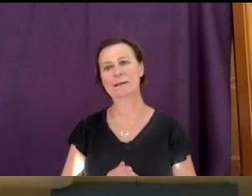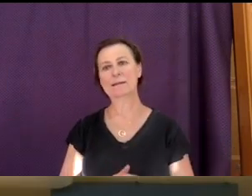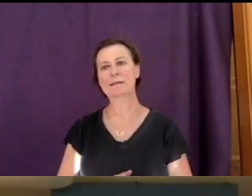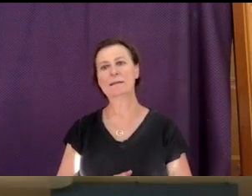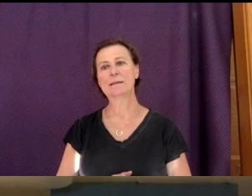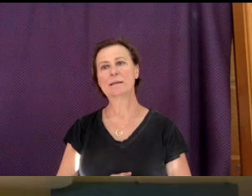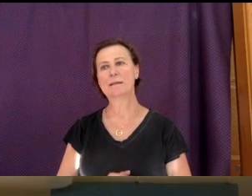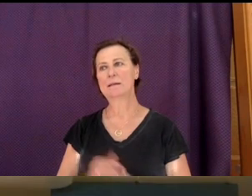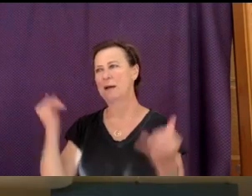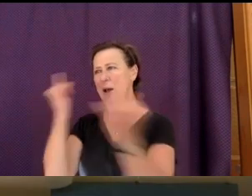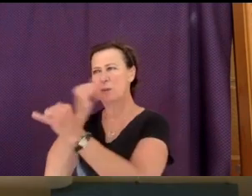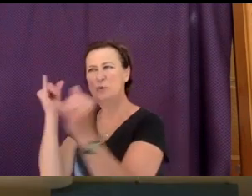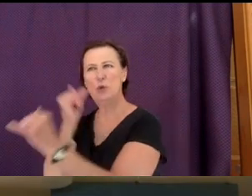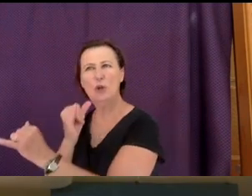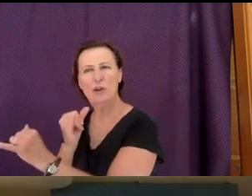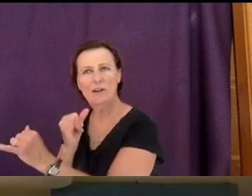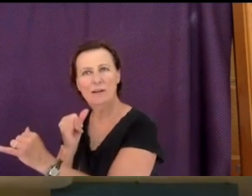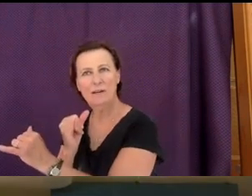absurd,